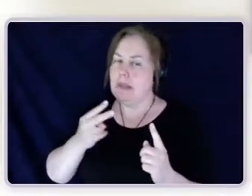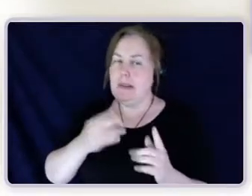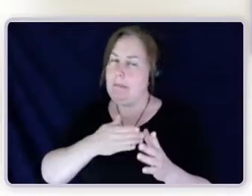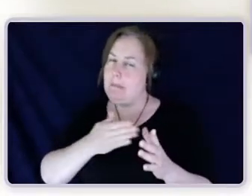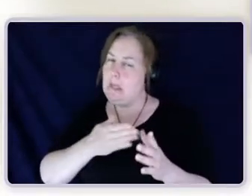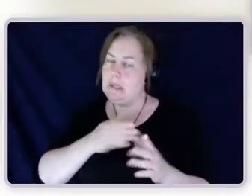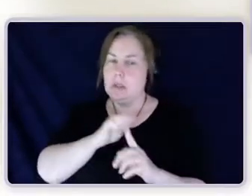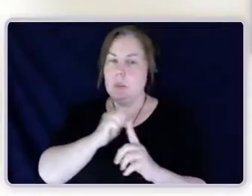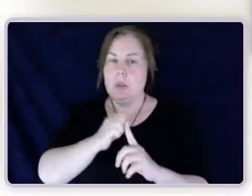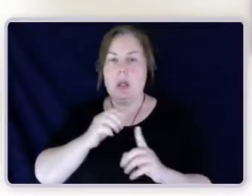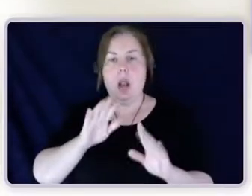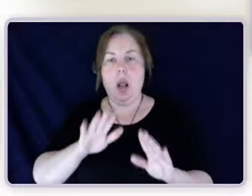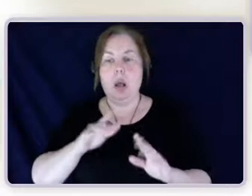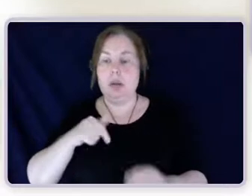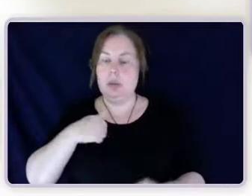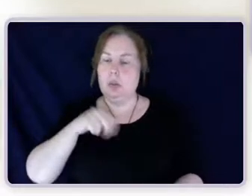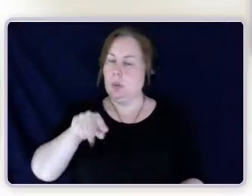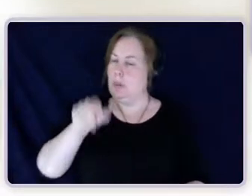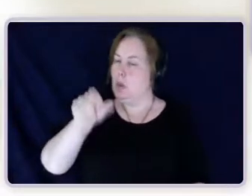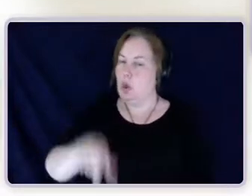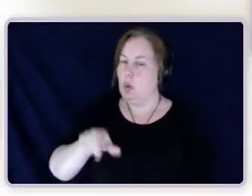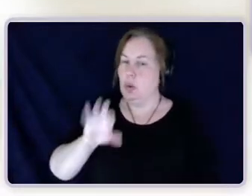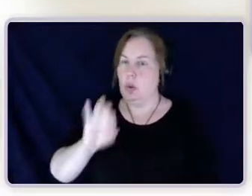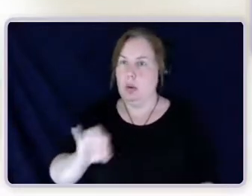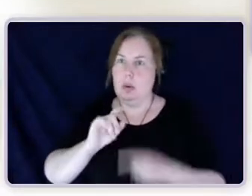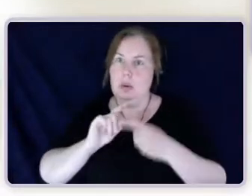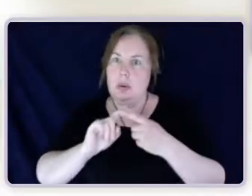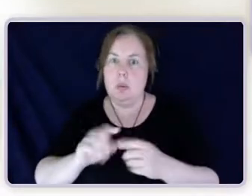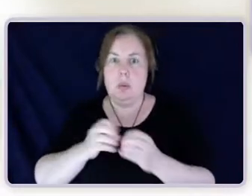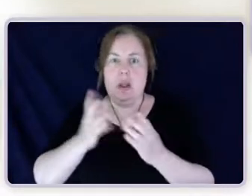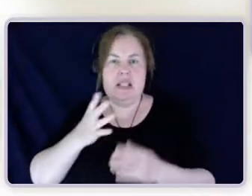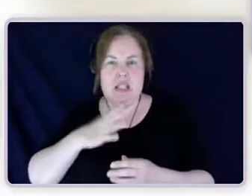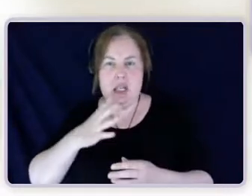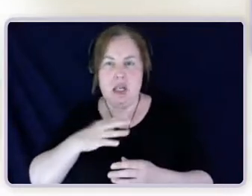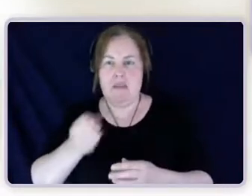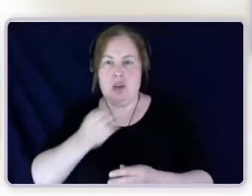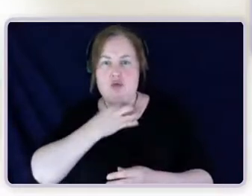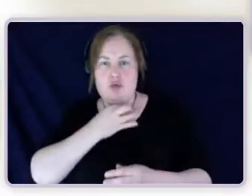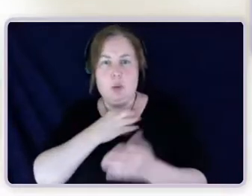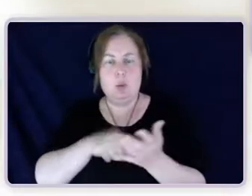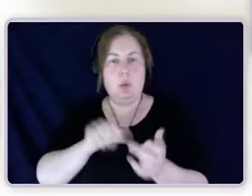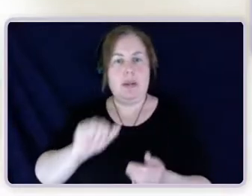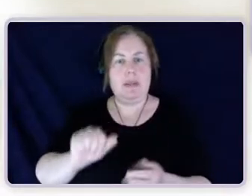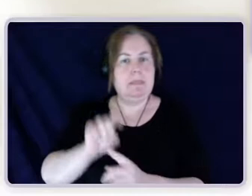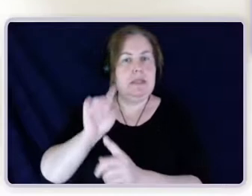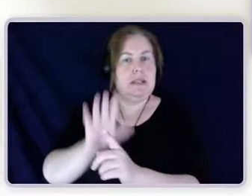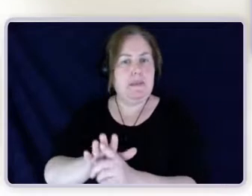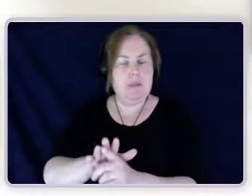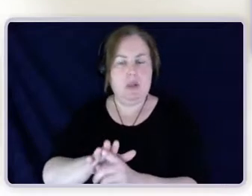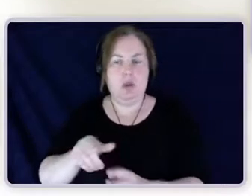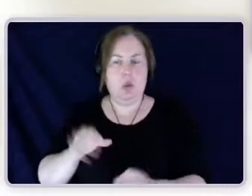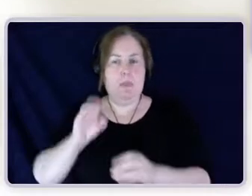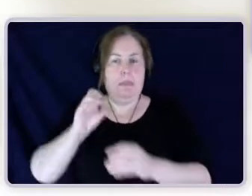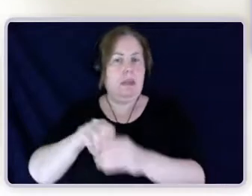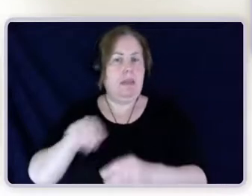unnecessarily and continually exposed to any kind of danger or risk to themselves. We need to take into